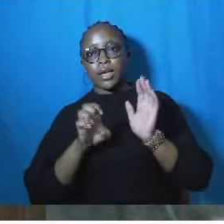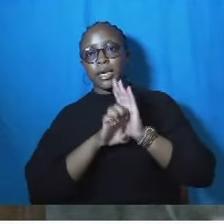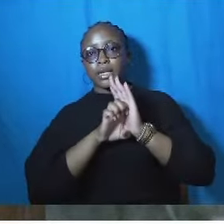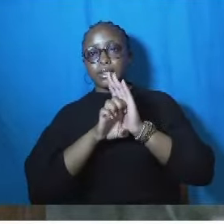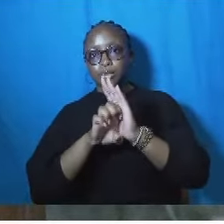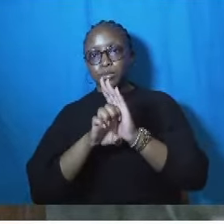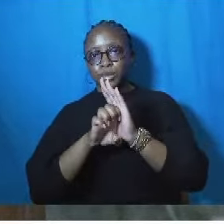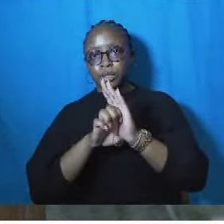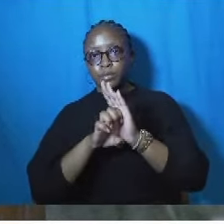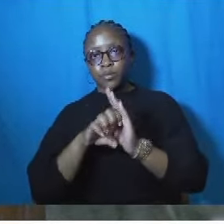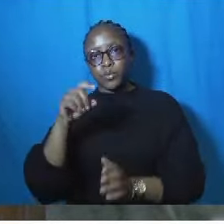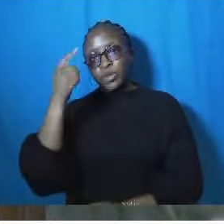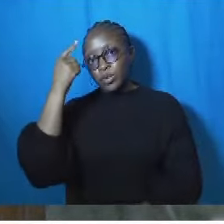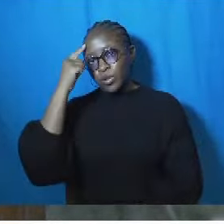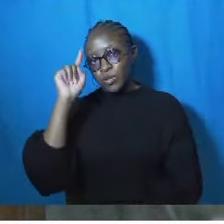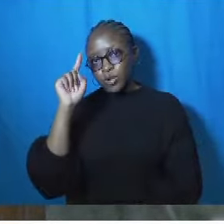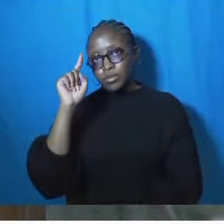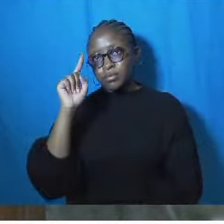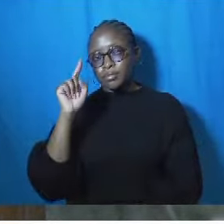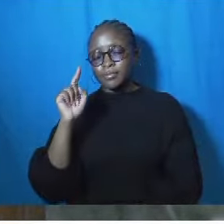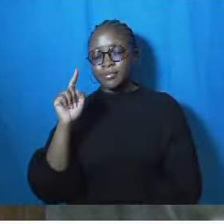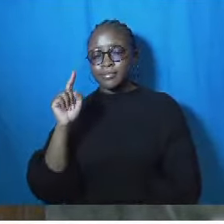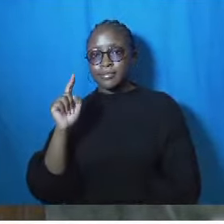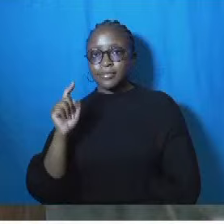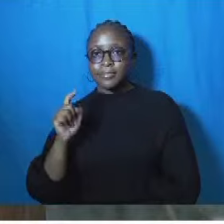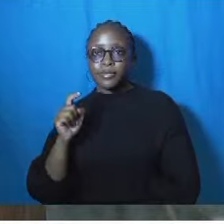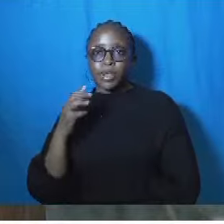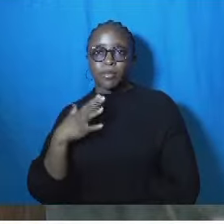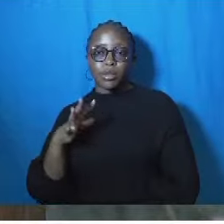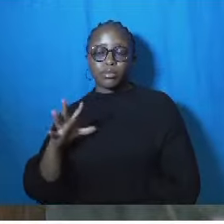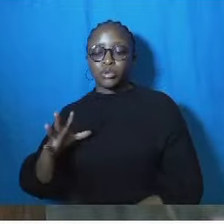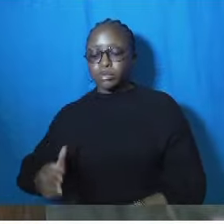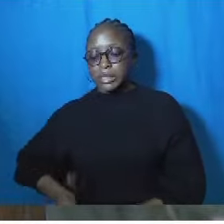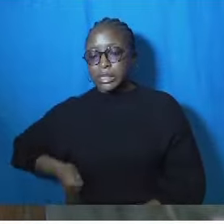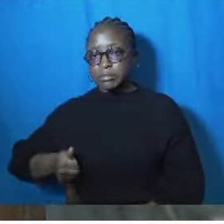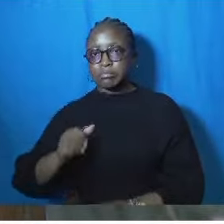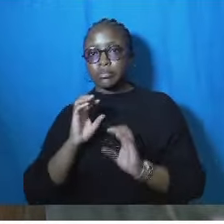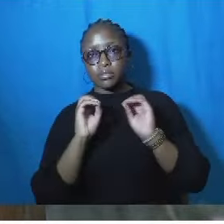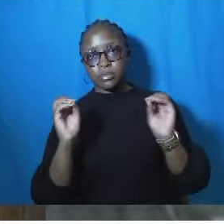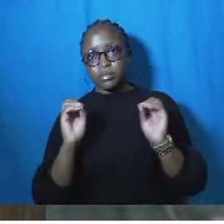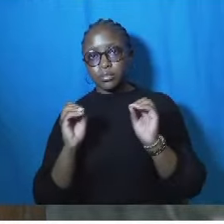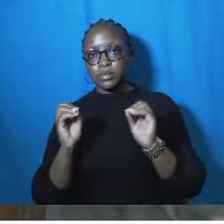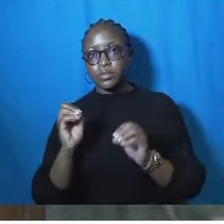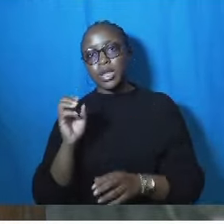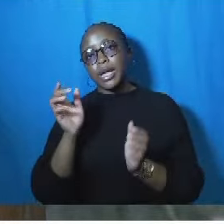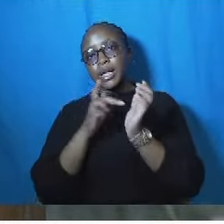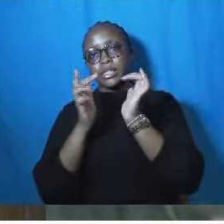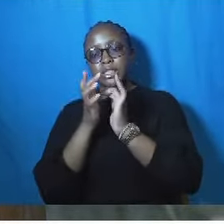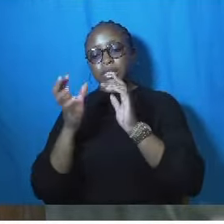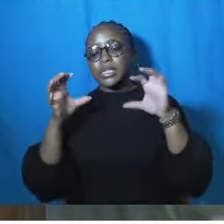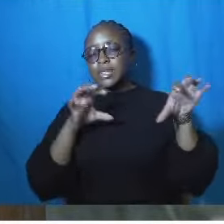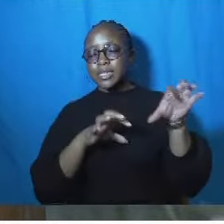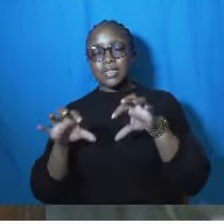living. He suffered beyond what we can endure or imagine.